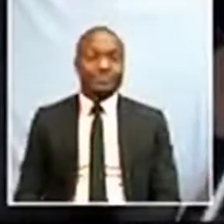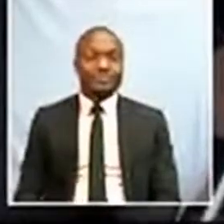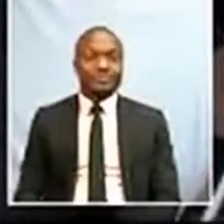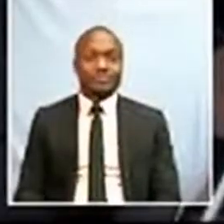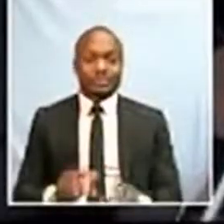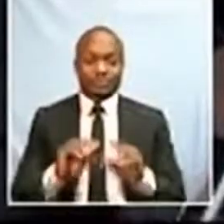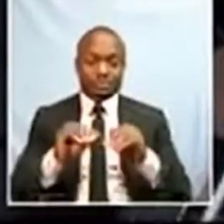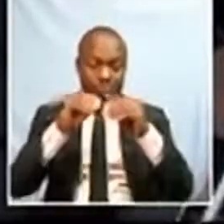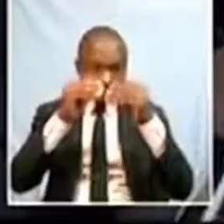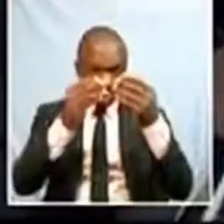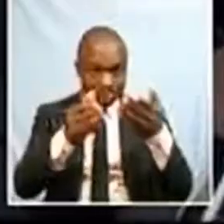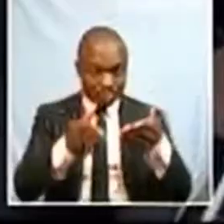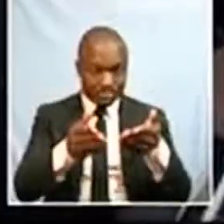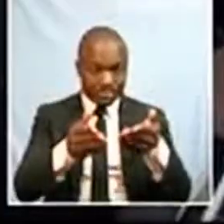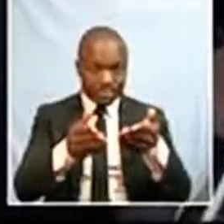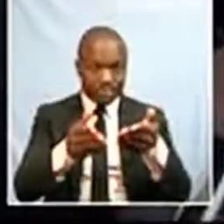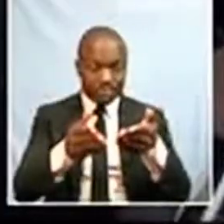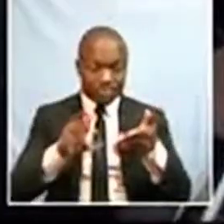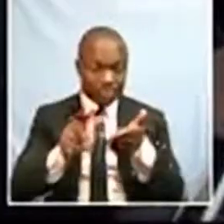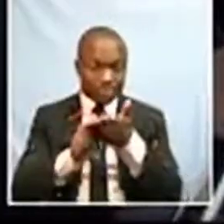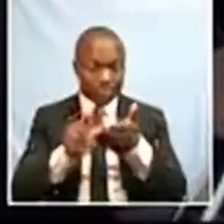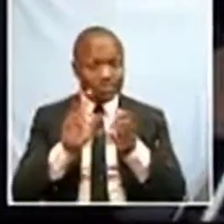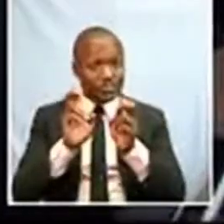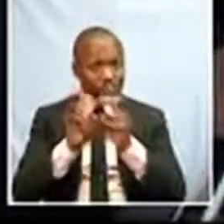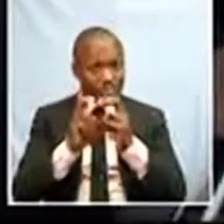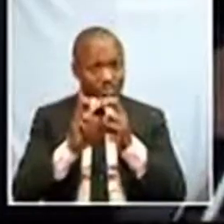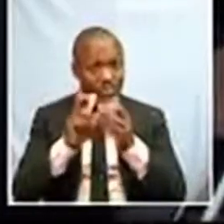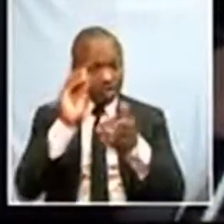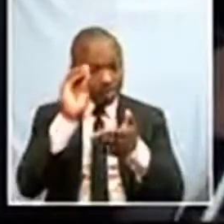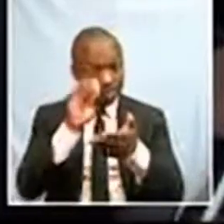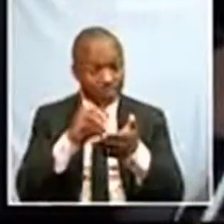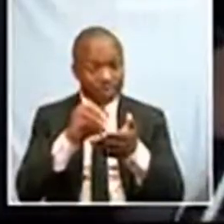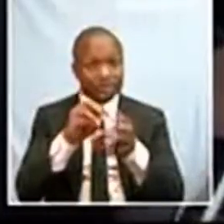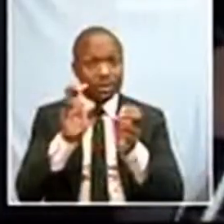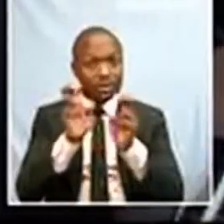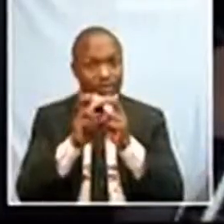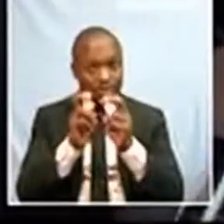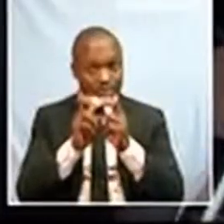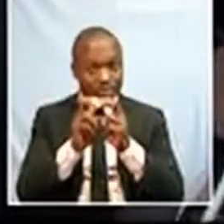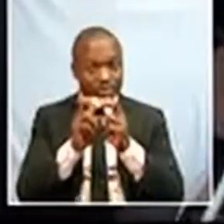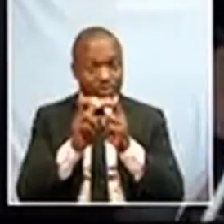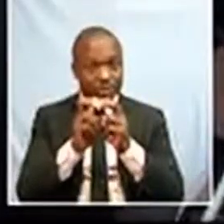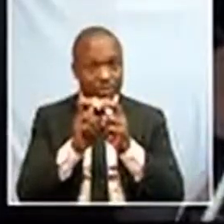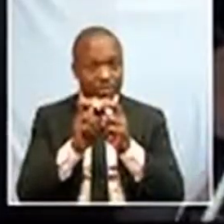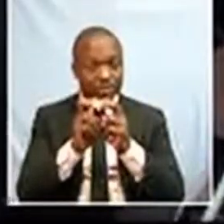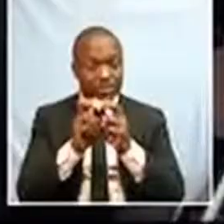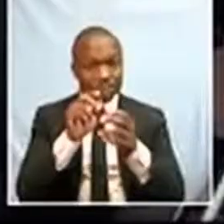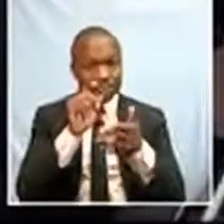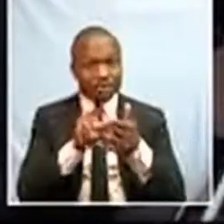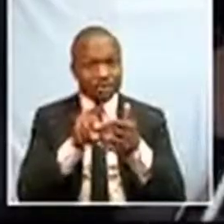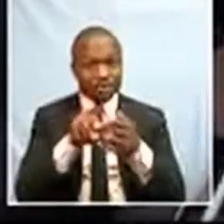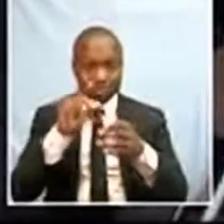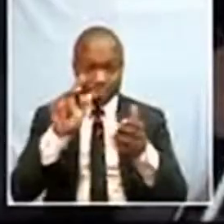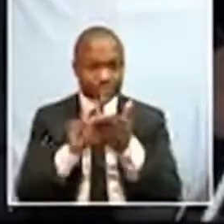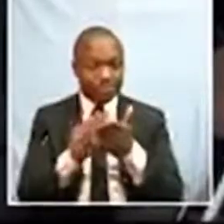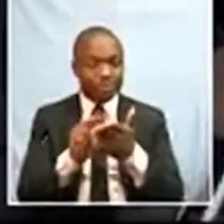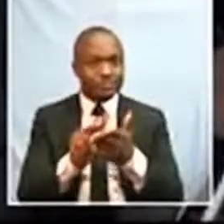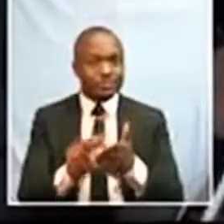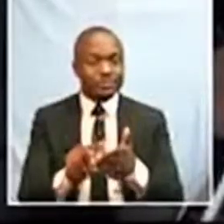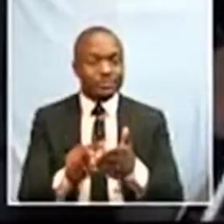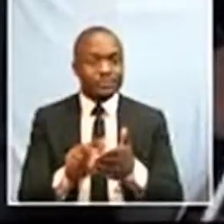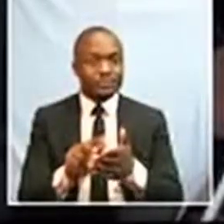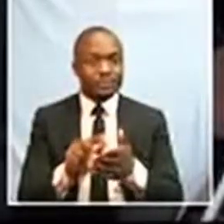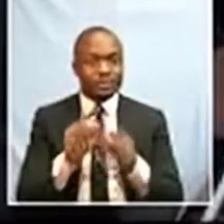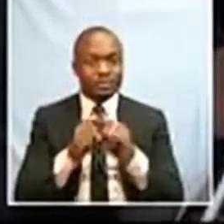was awarded, signed the contracts. You have even put the contracts that Leo Chris signed. And he